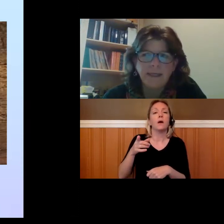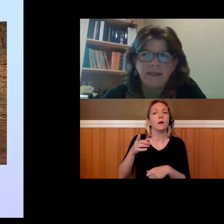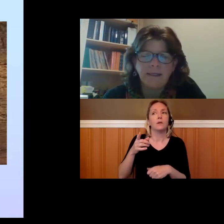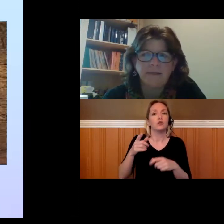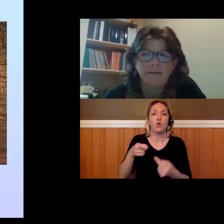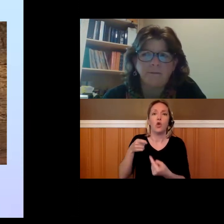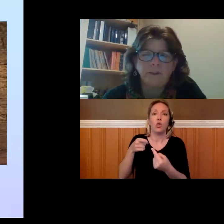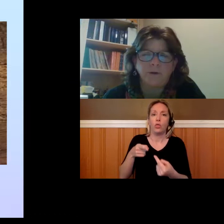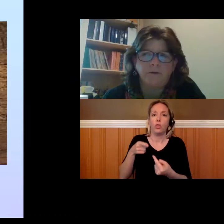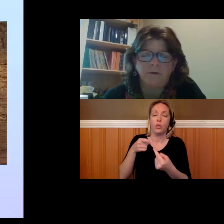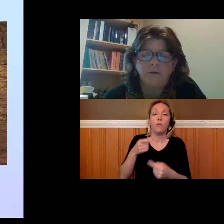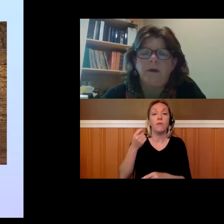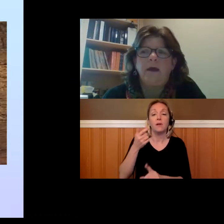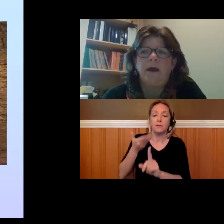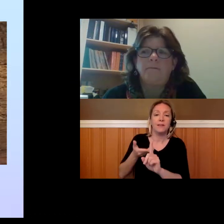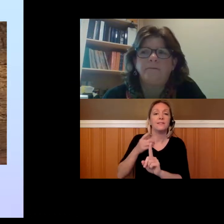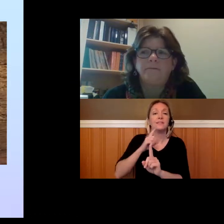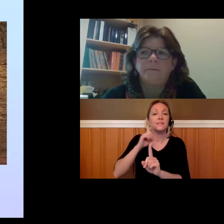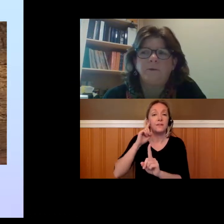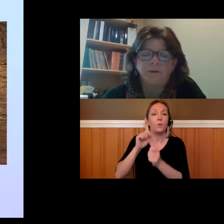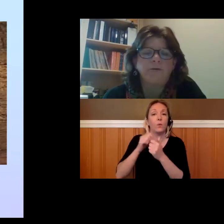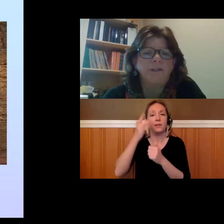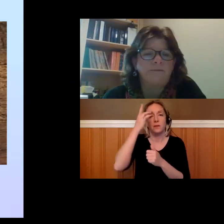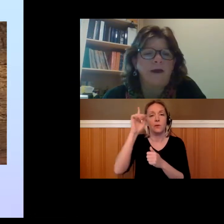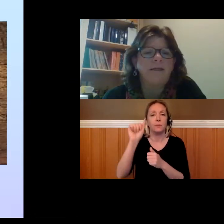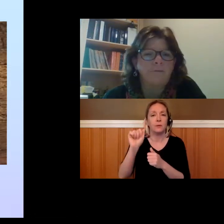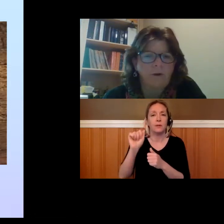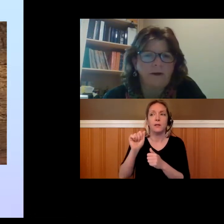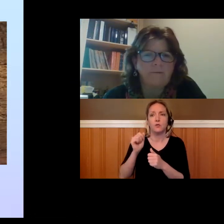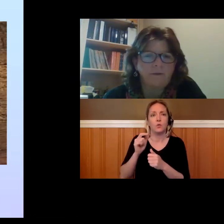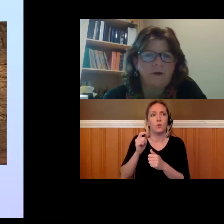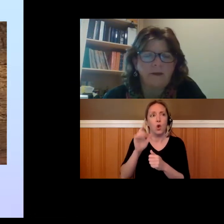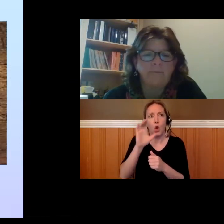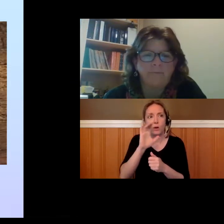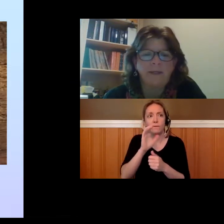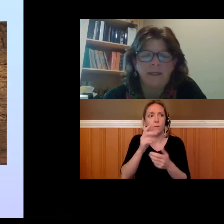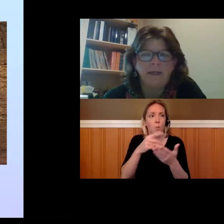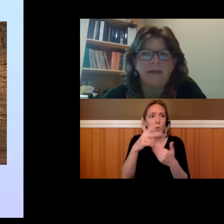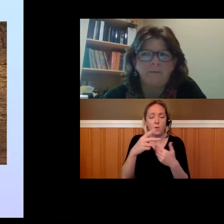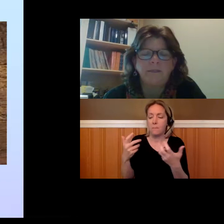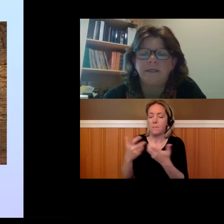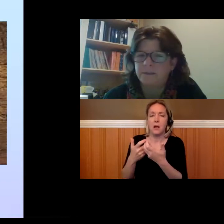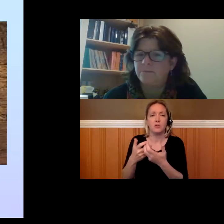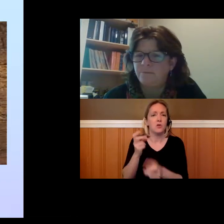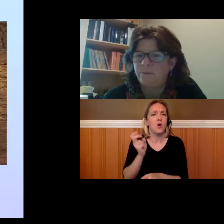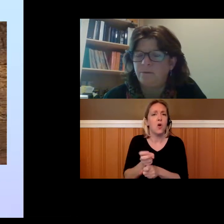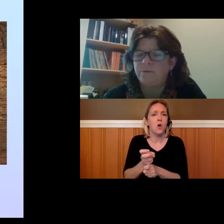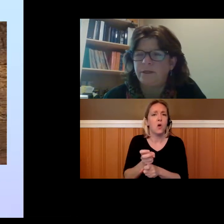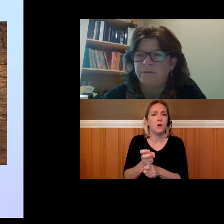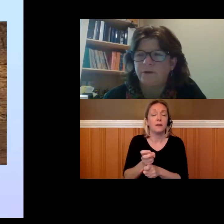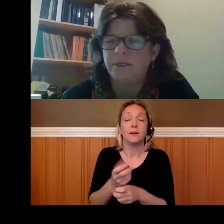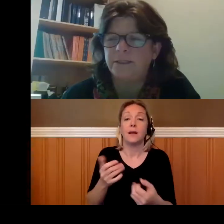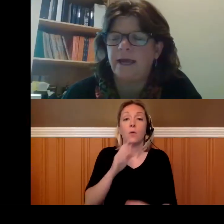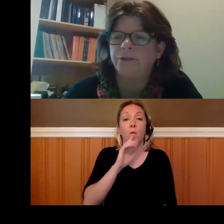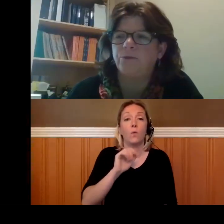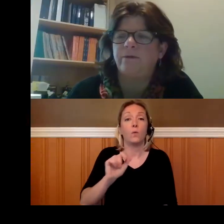struggled. We struggled just finding programs for him, but it was very difficult. He's actually 25